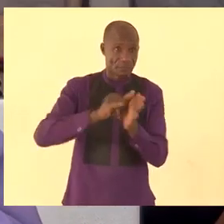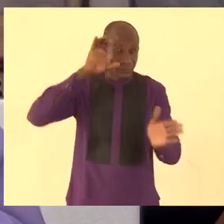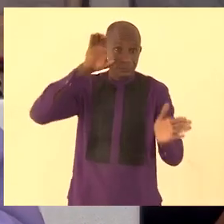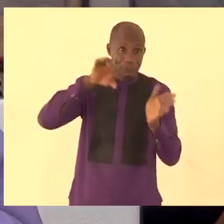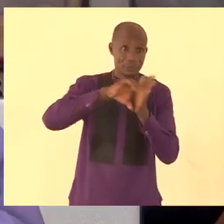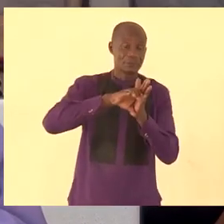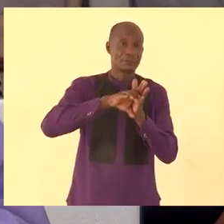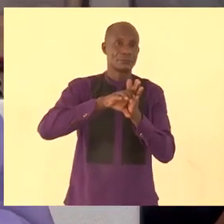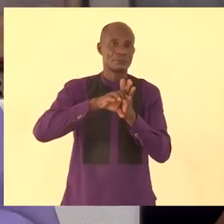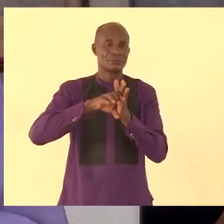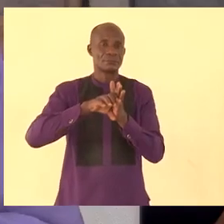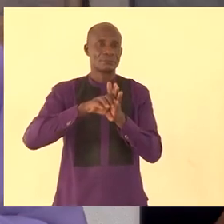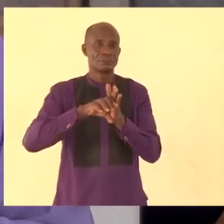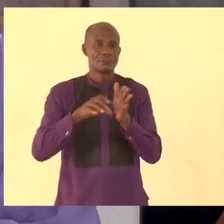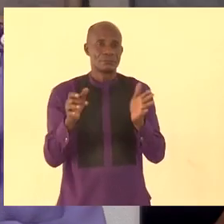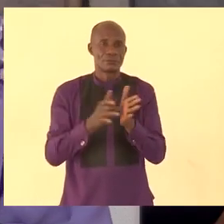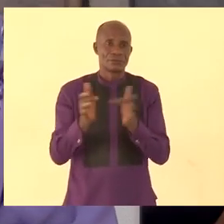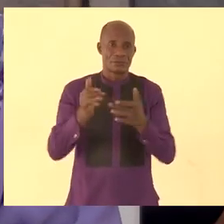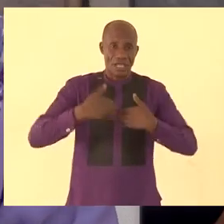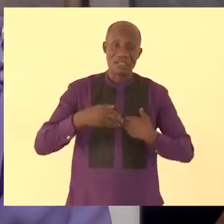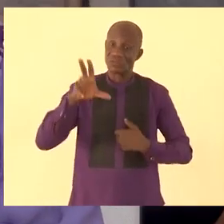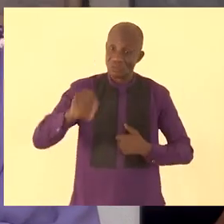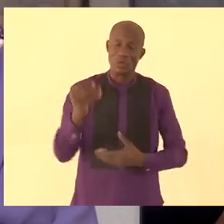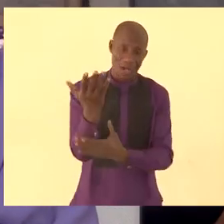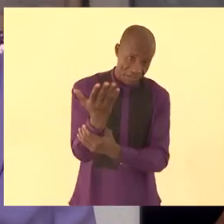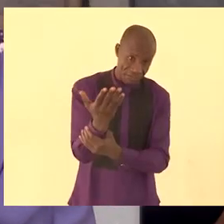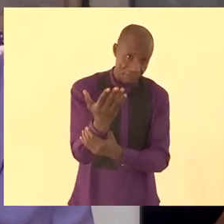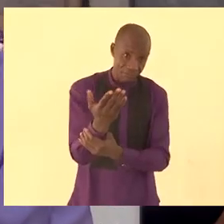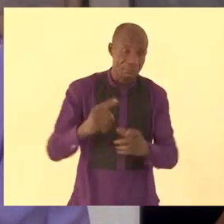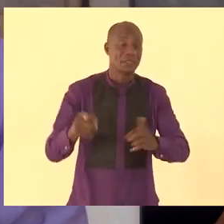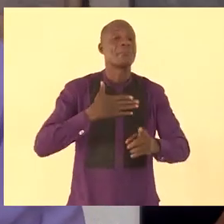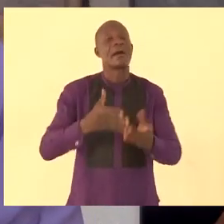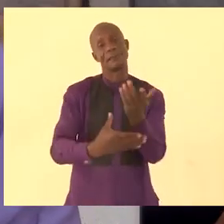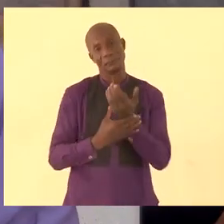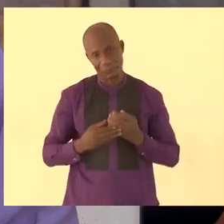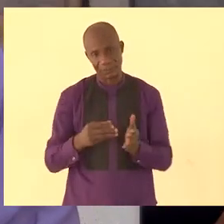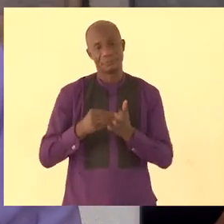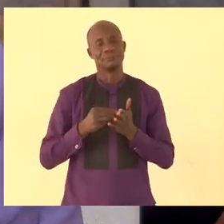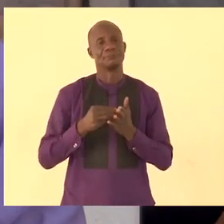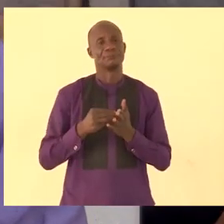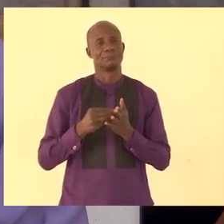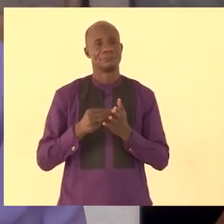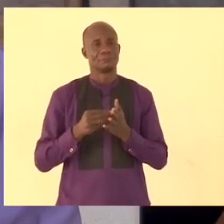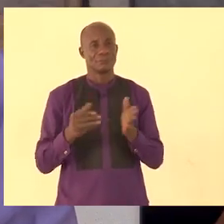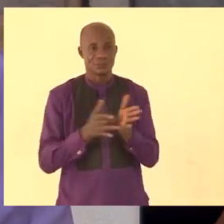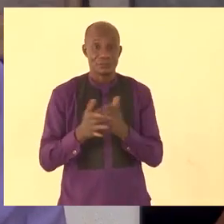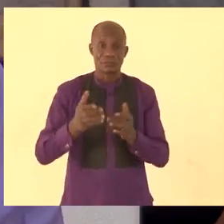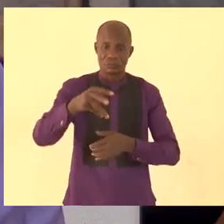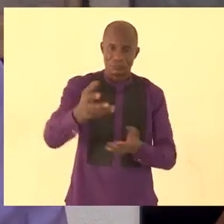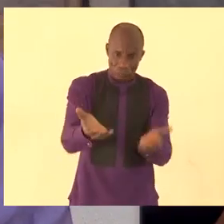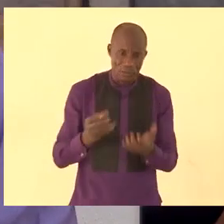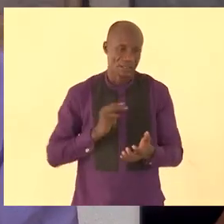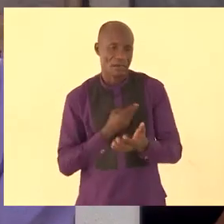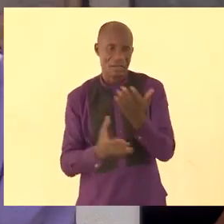pictures I have put in the homily before? Jesus has no hands anymore but my own. Yeah. So Jesus needs our